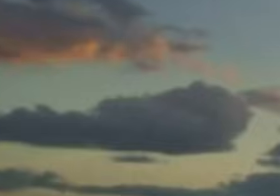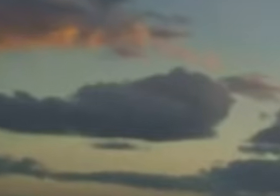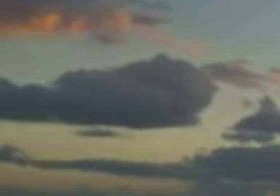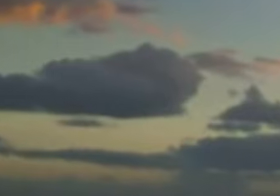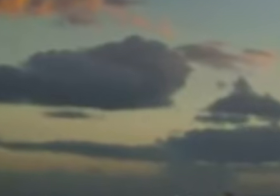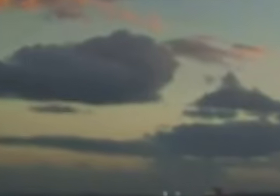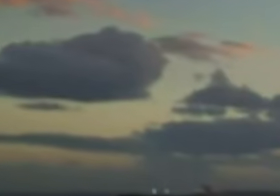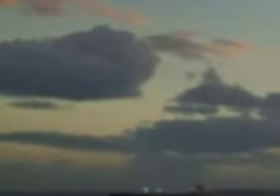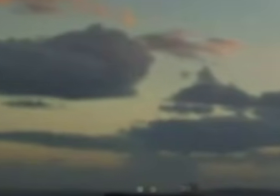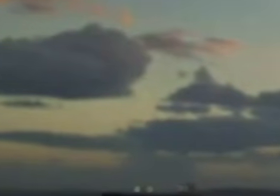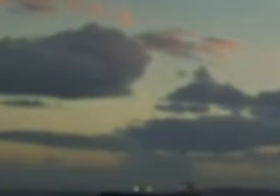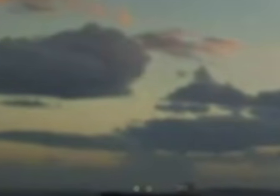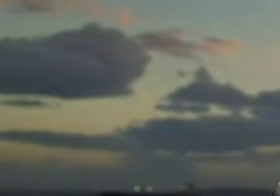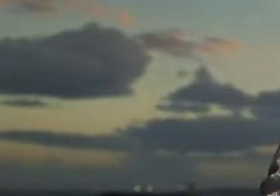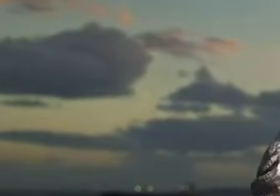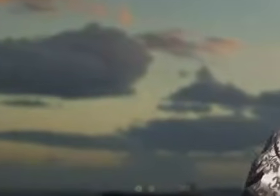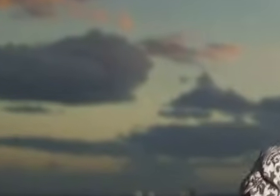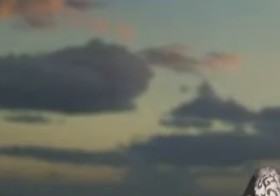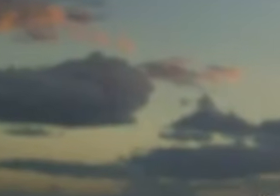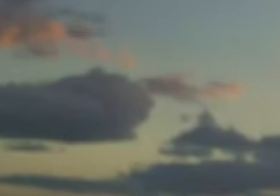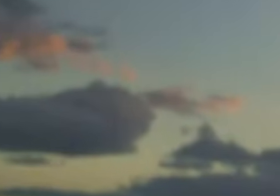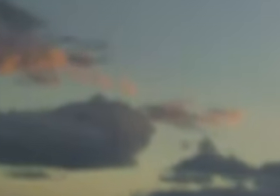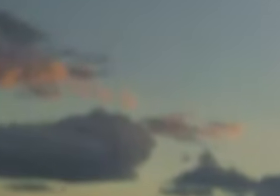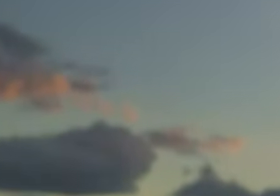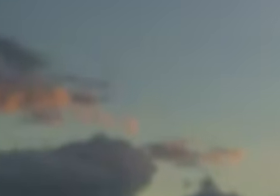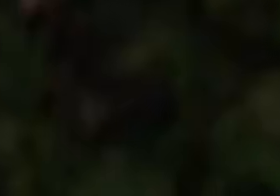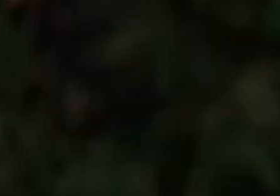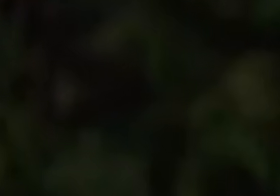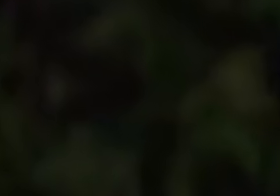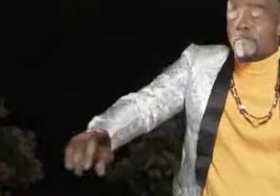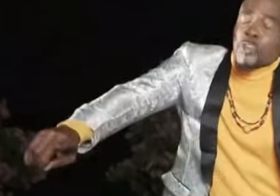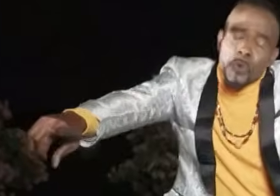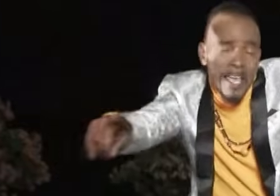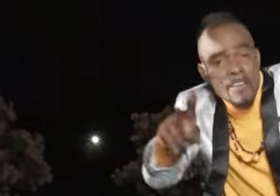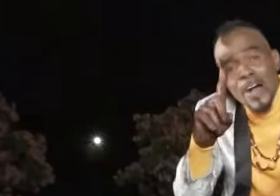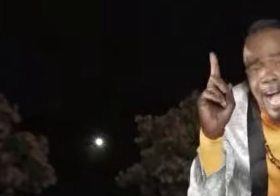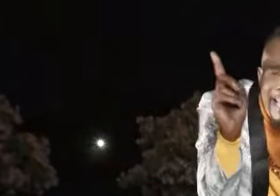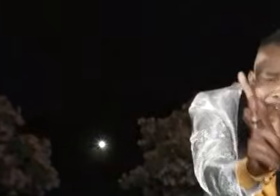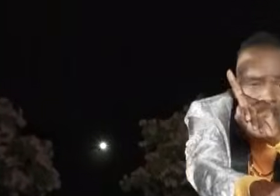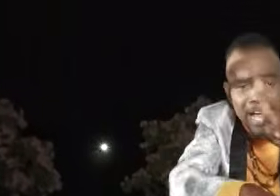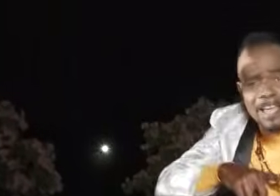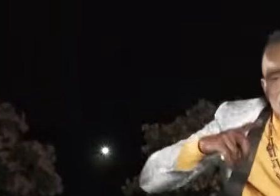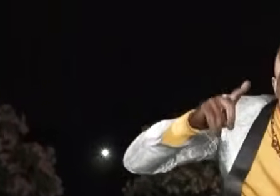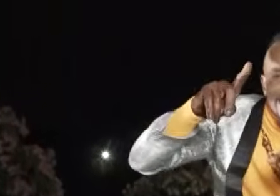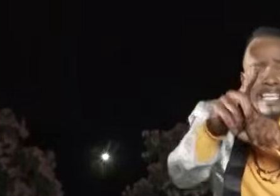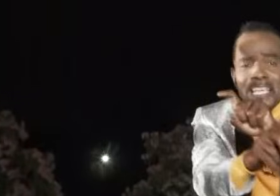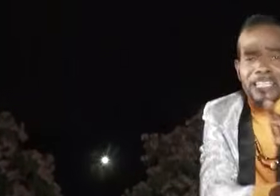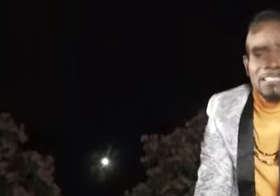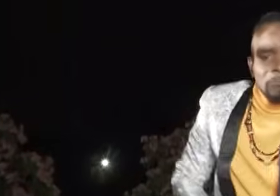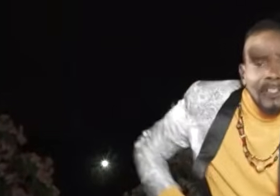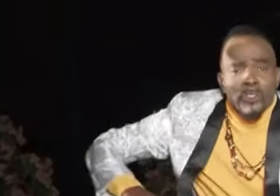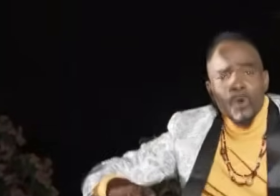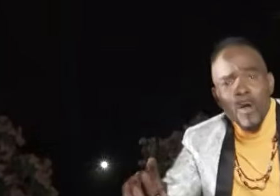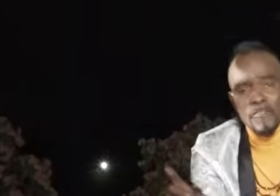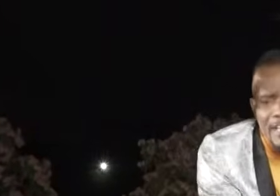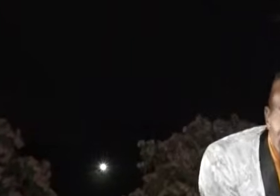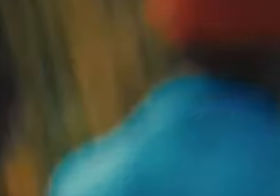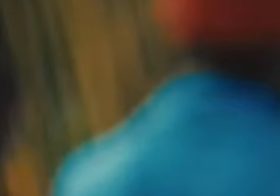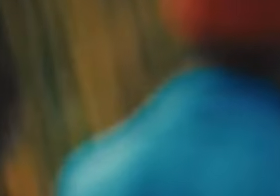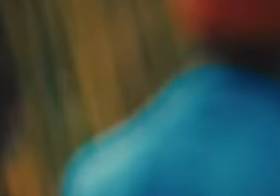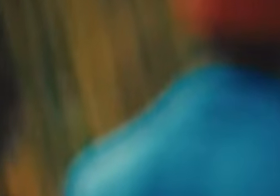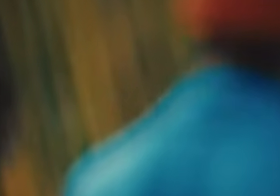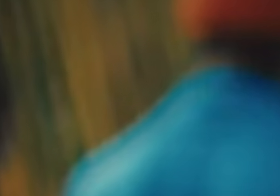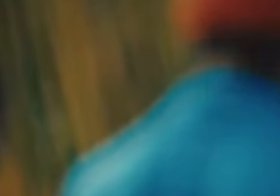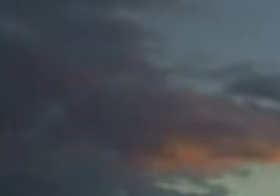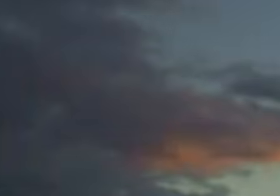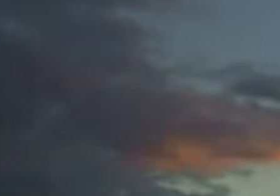mama. Them teeth are for me, girl. So if you ever cheat, you better give me